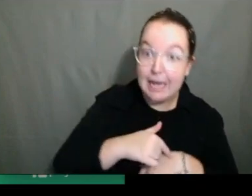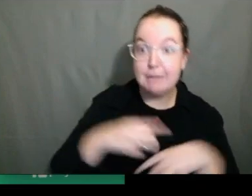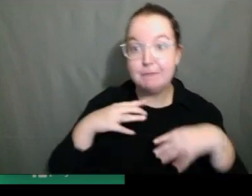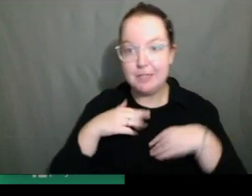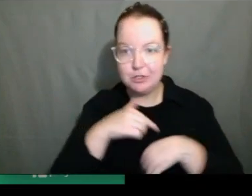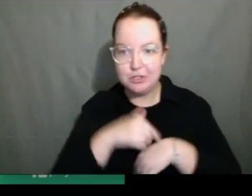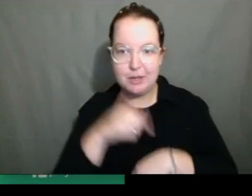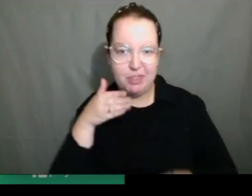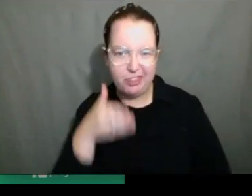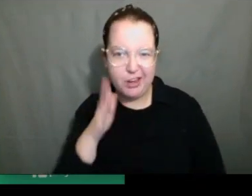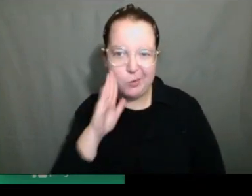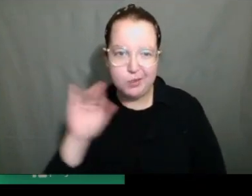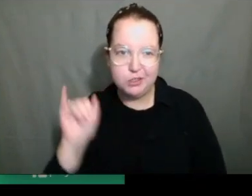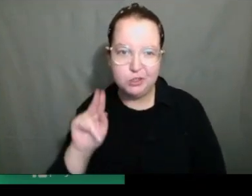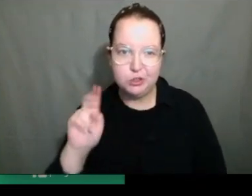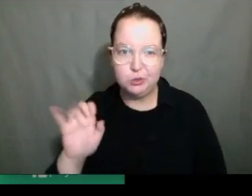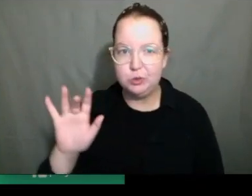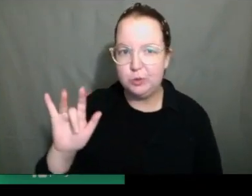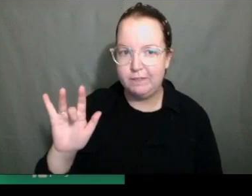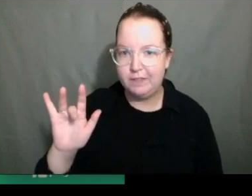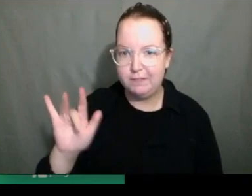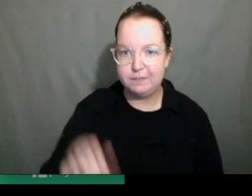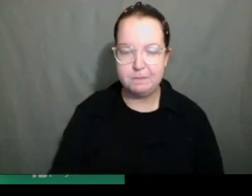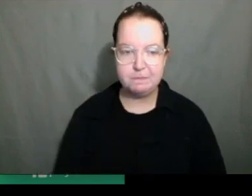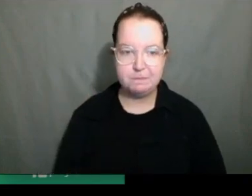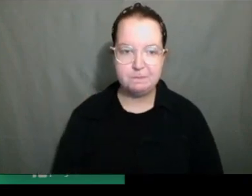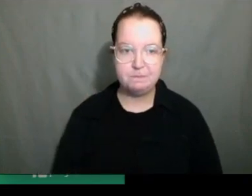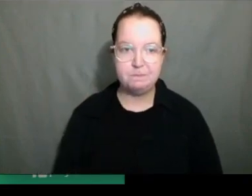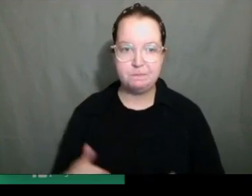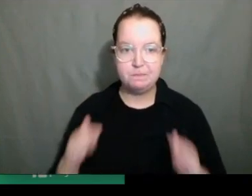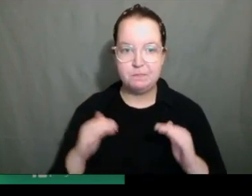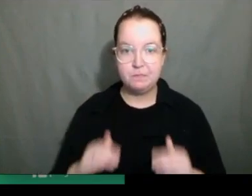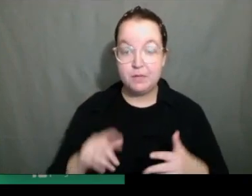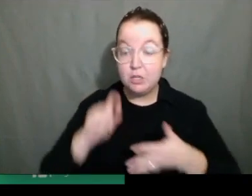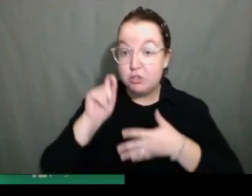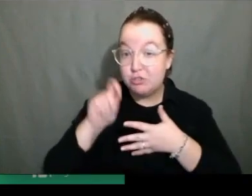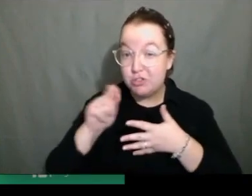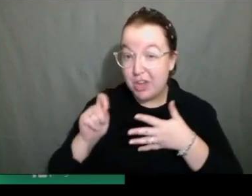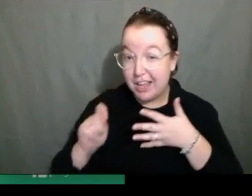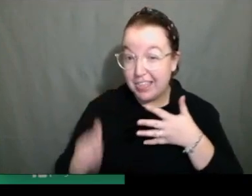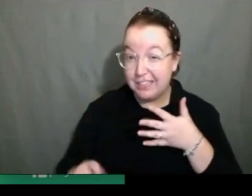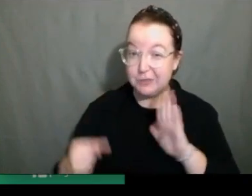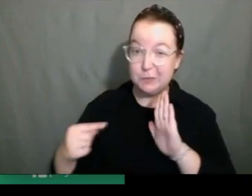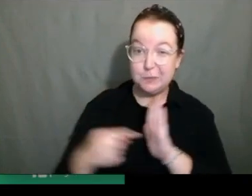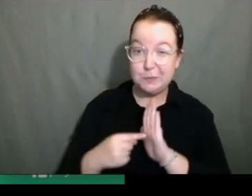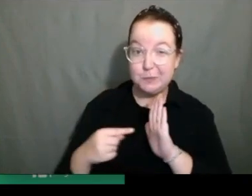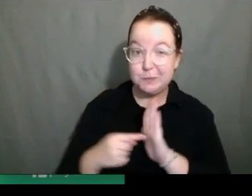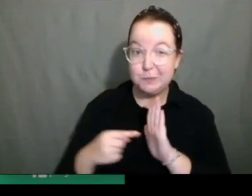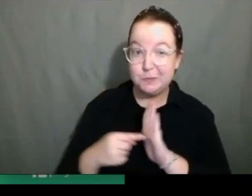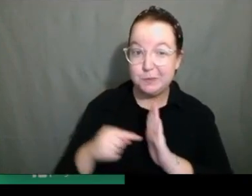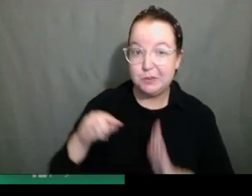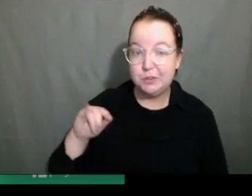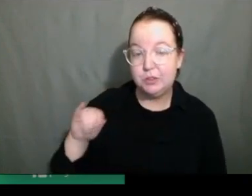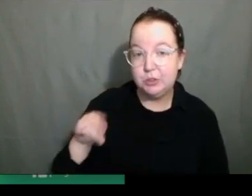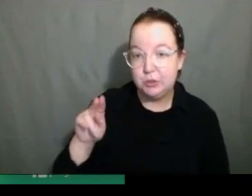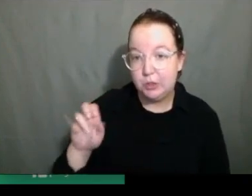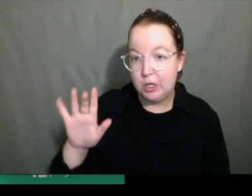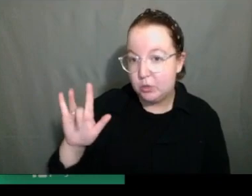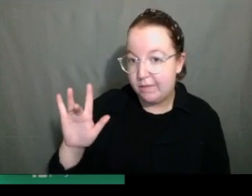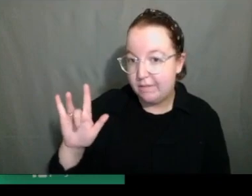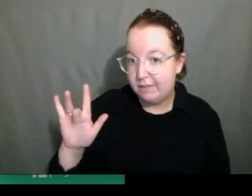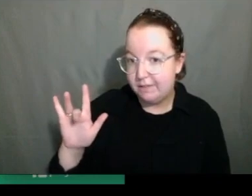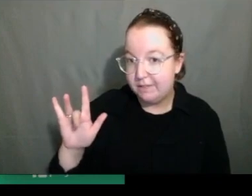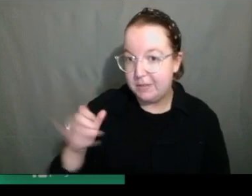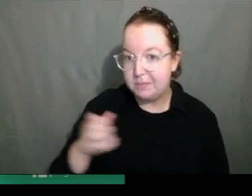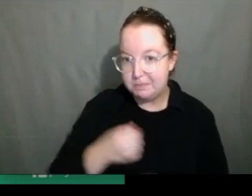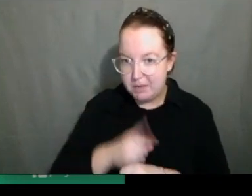verification checklist will be due by Friday, June 25th as well. That is the last day of the pay period, so we just want to make sure everybody